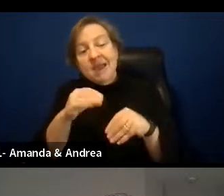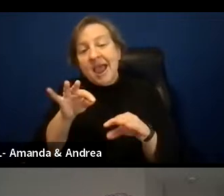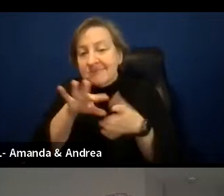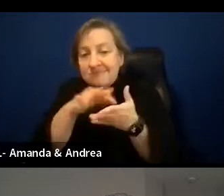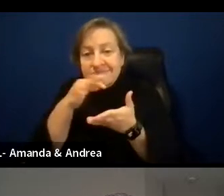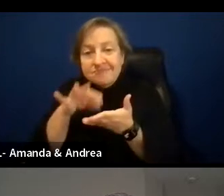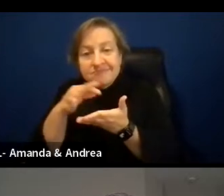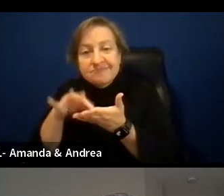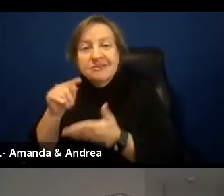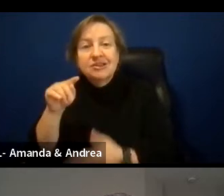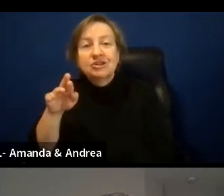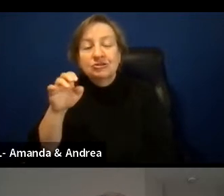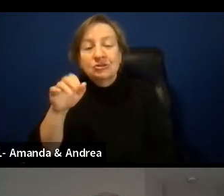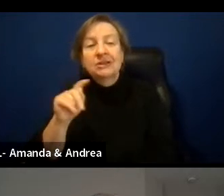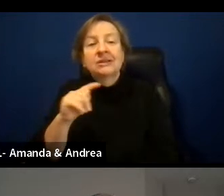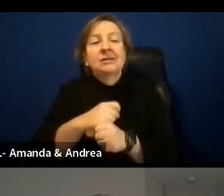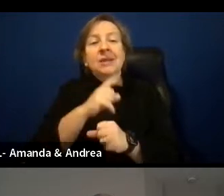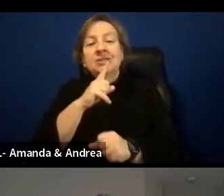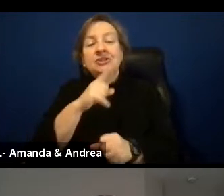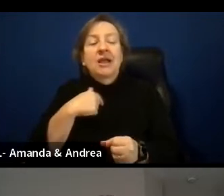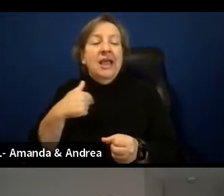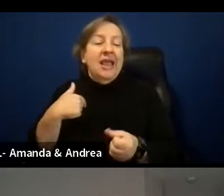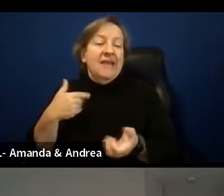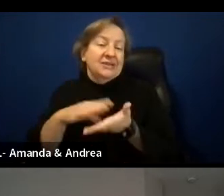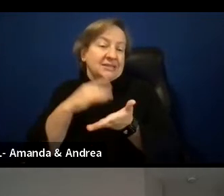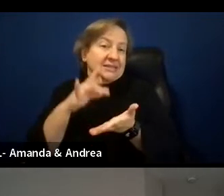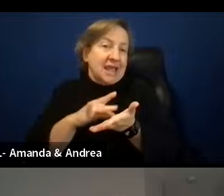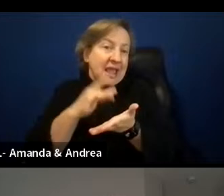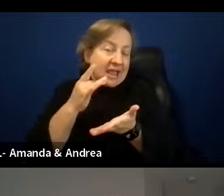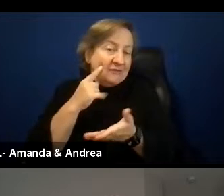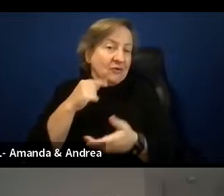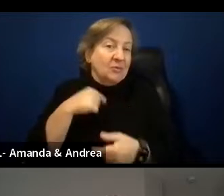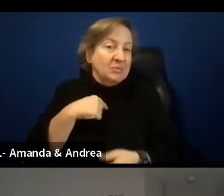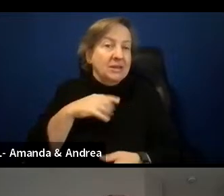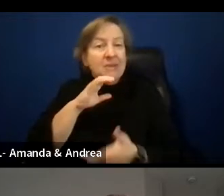like to make sure that I have snacks for me, my wife, and